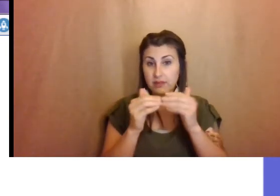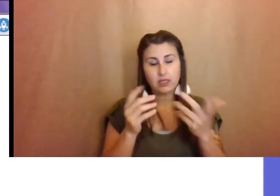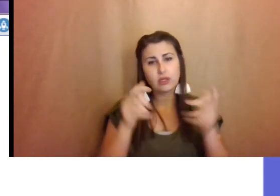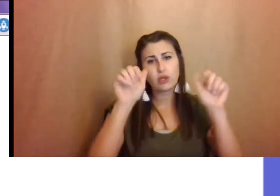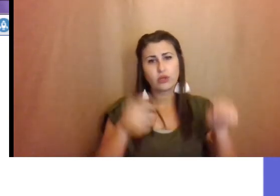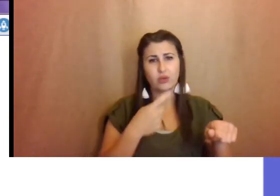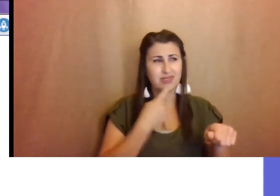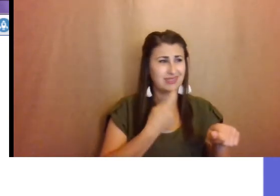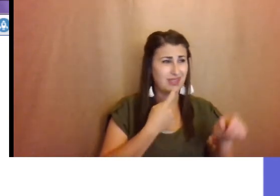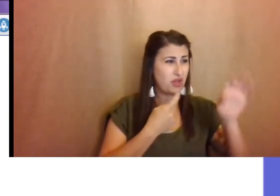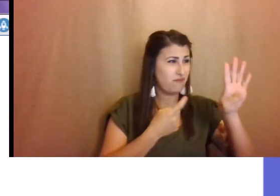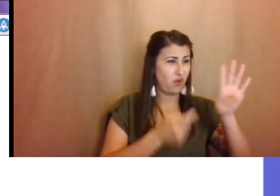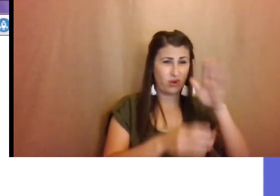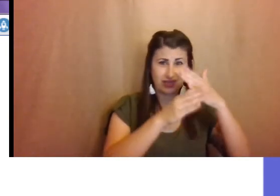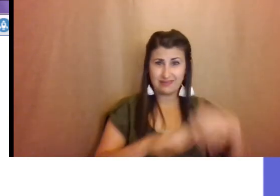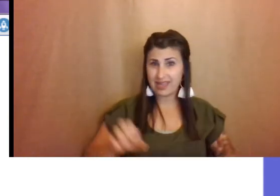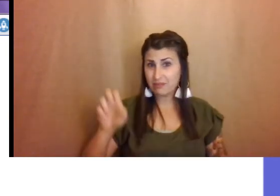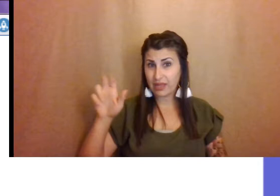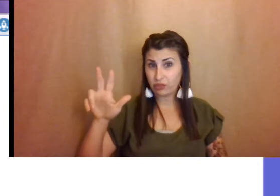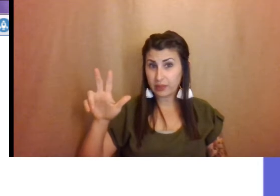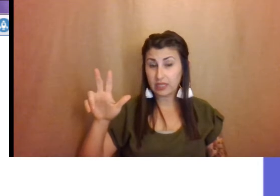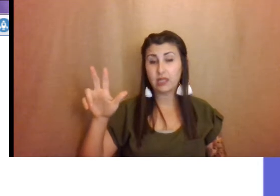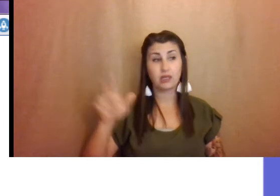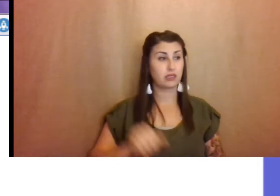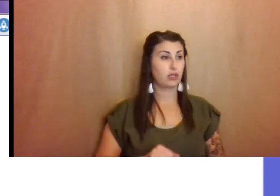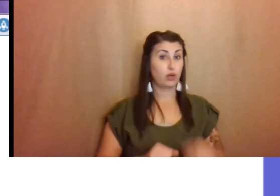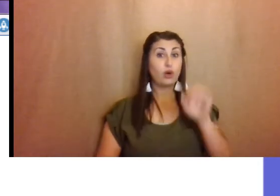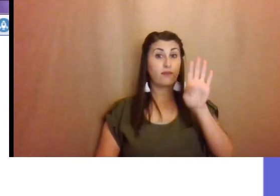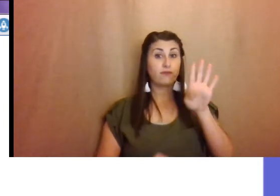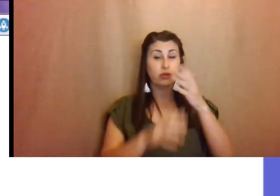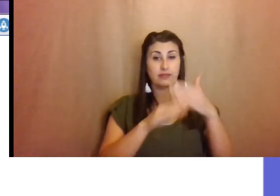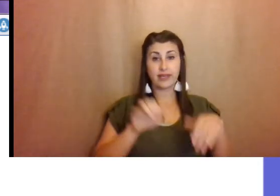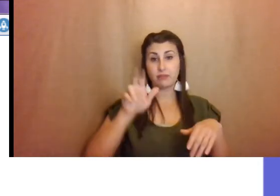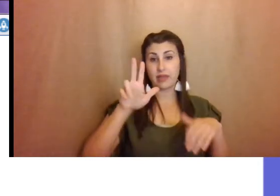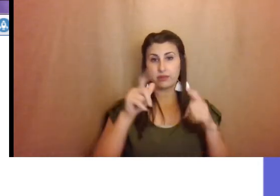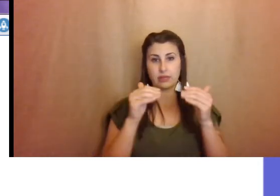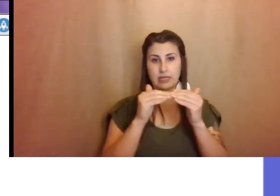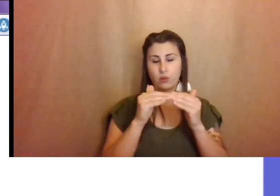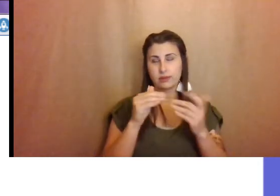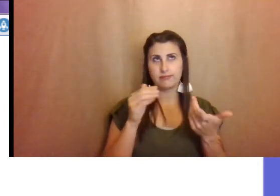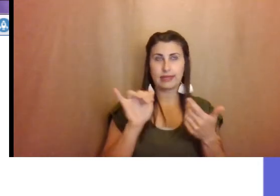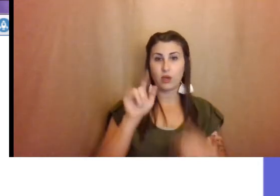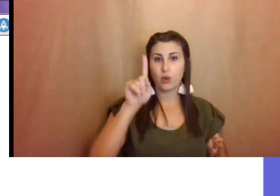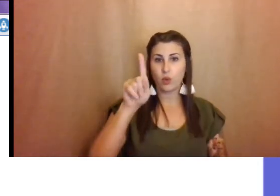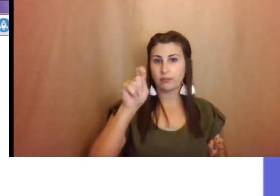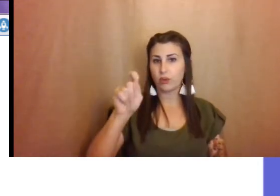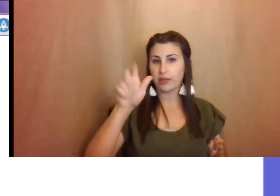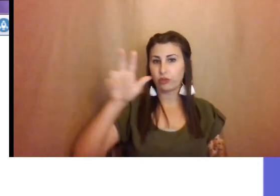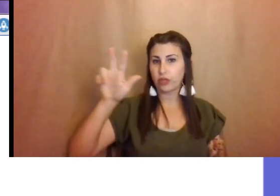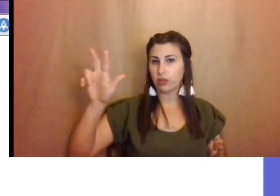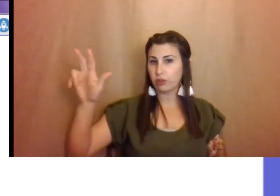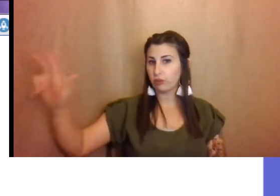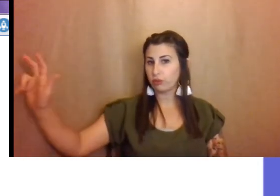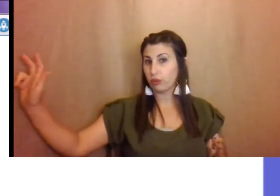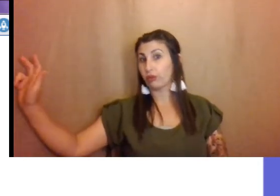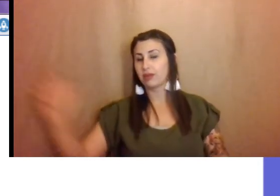evenly, you can say 4 divided by 3. Right, and 4 divided by 3 is like 1.33